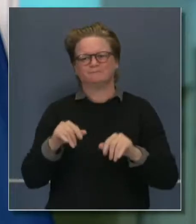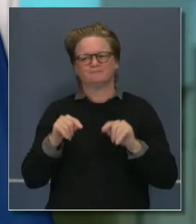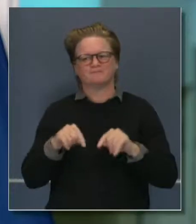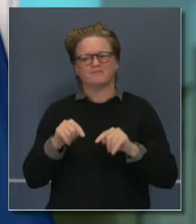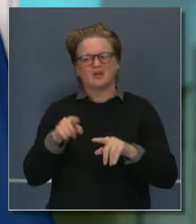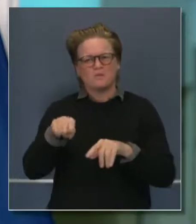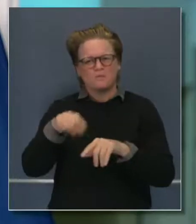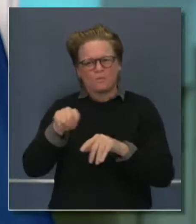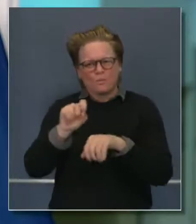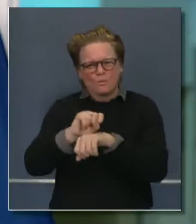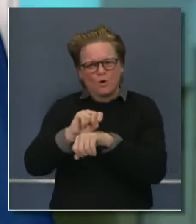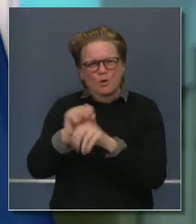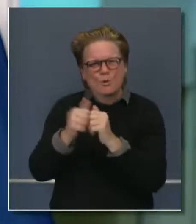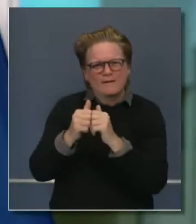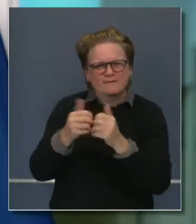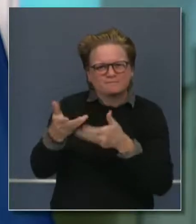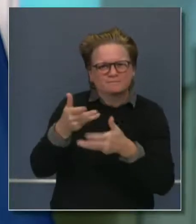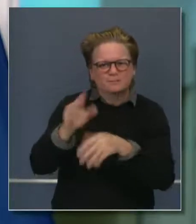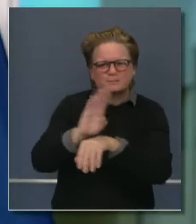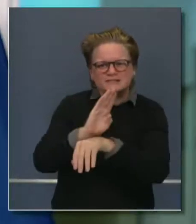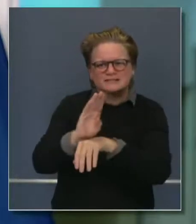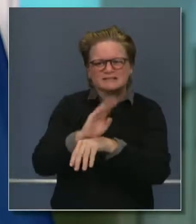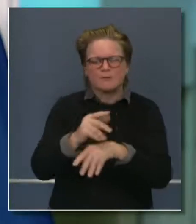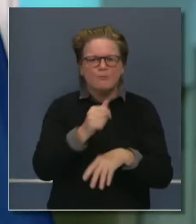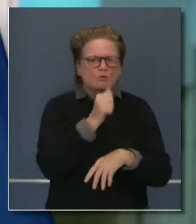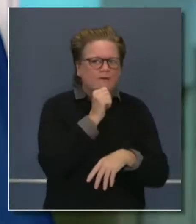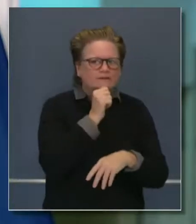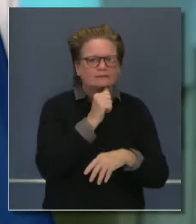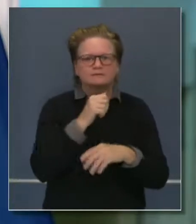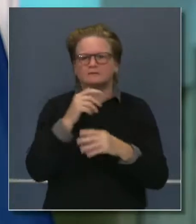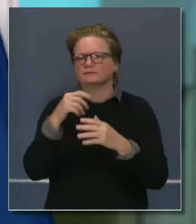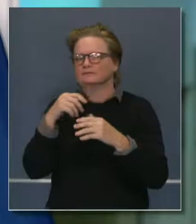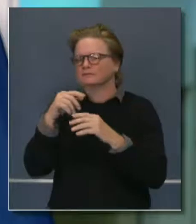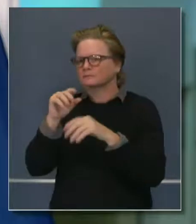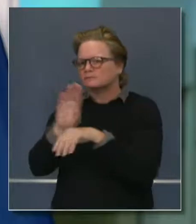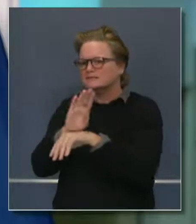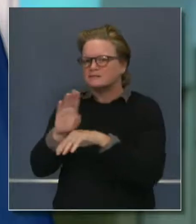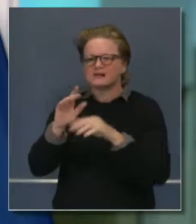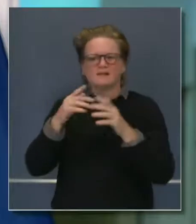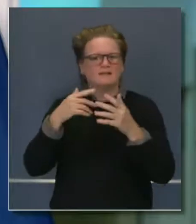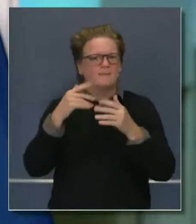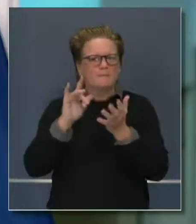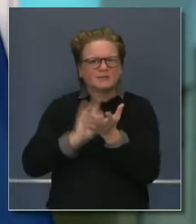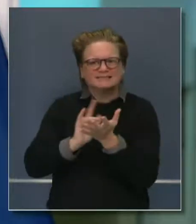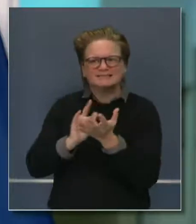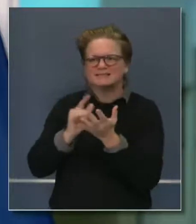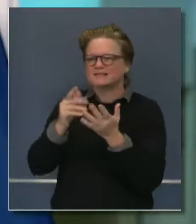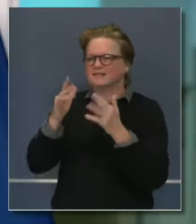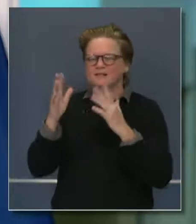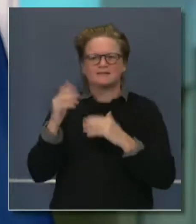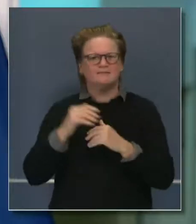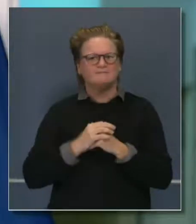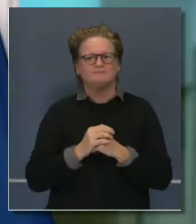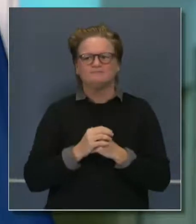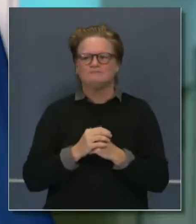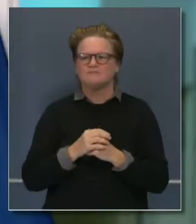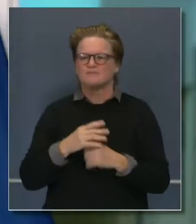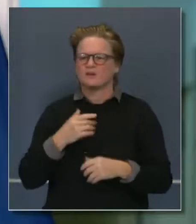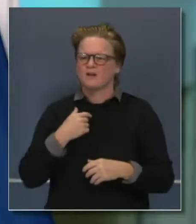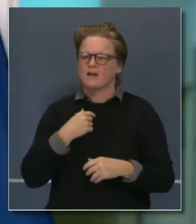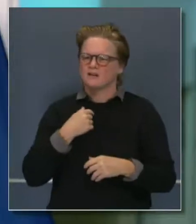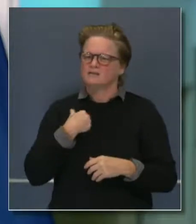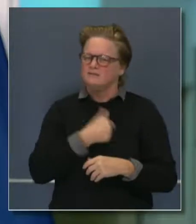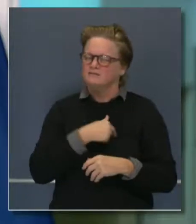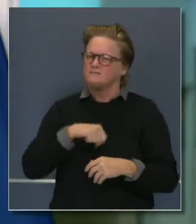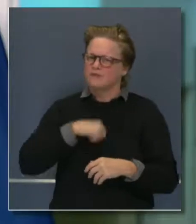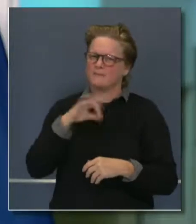of innovation, that entrepreneurial spirit that still is alive and well in the state of California. We just think it is